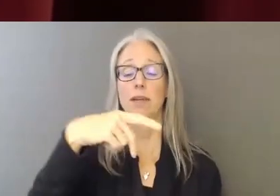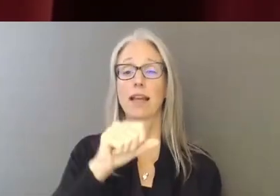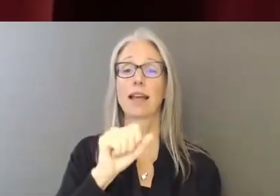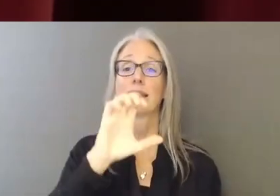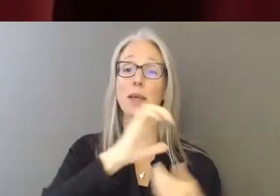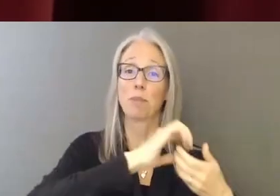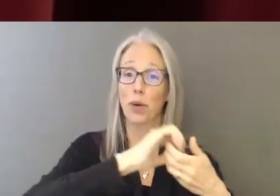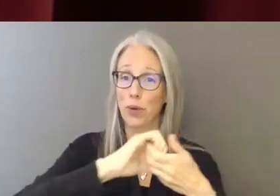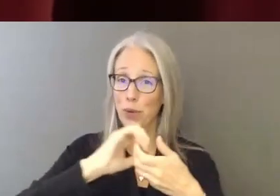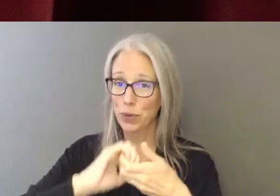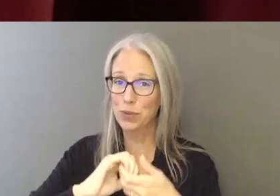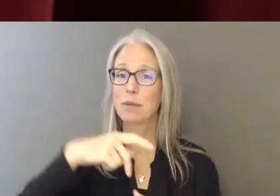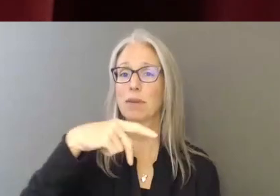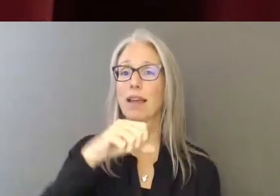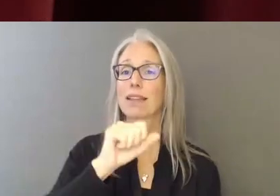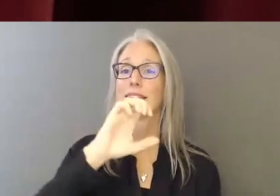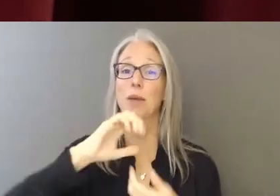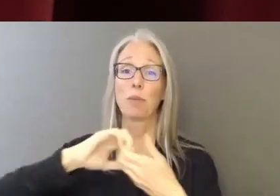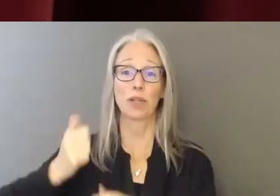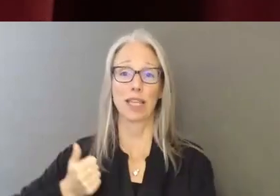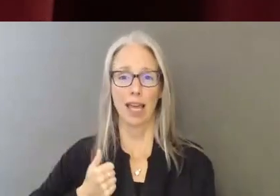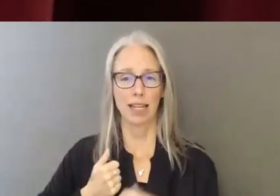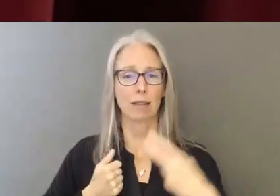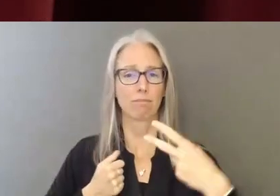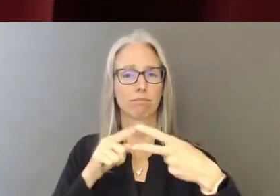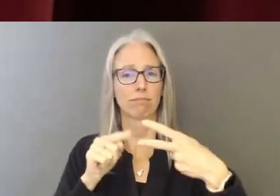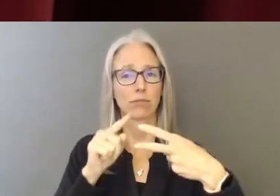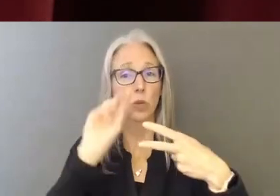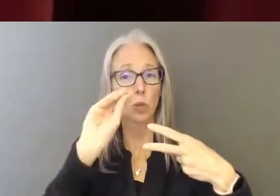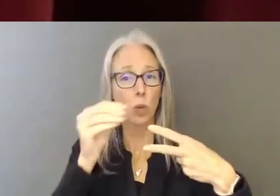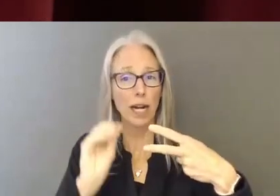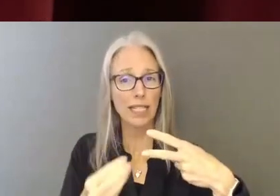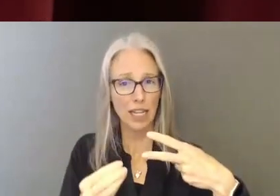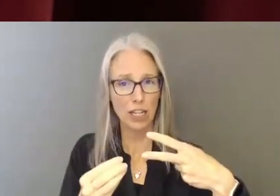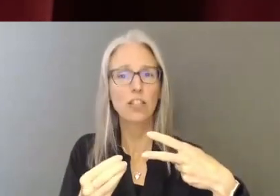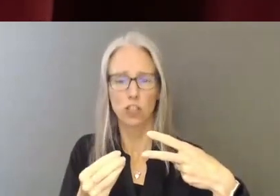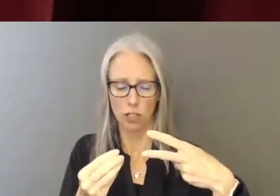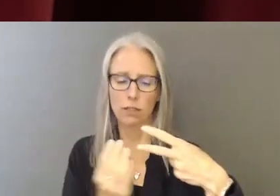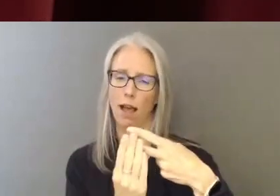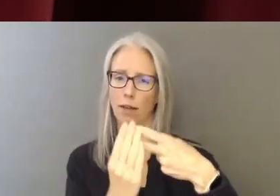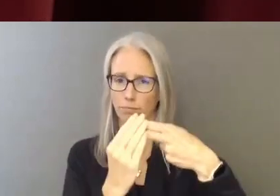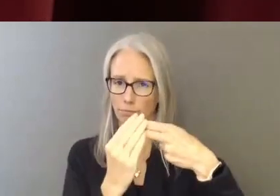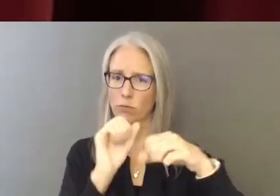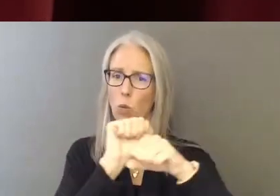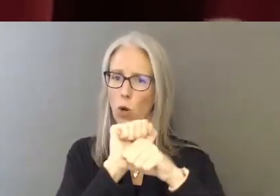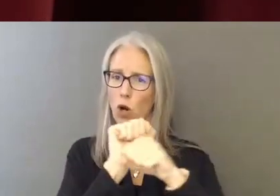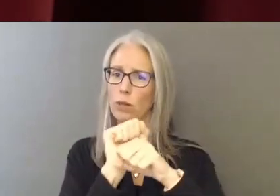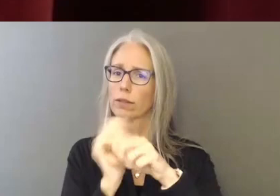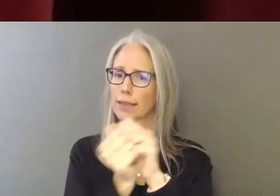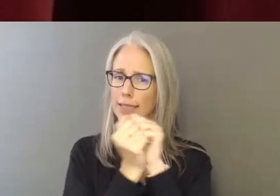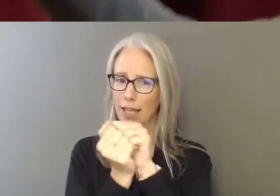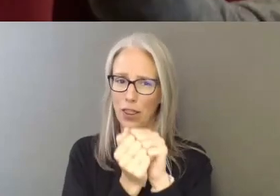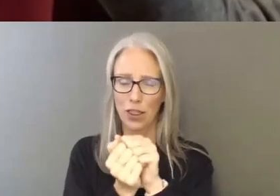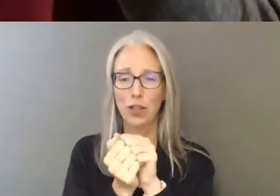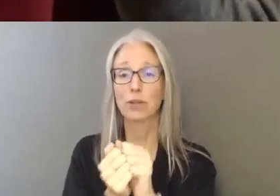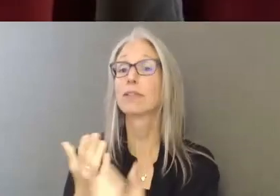Partners and PSC Partners Canada are two organizations that work seamlessly together. Thank you to Mary